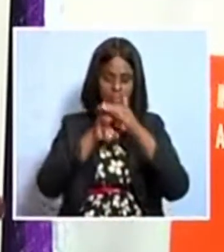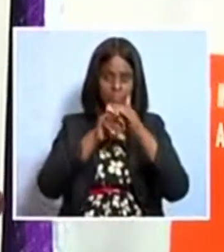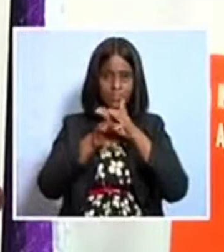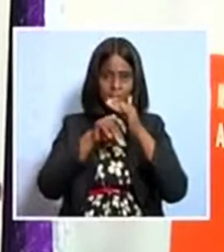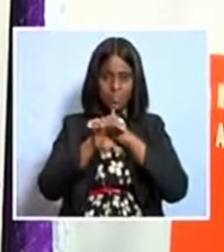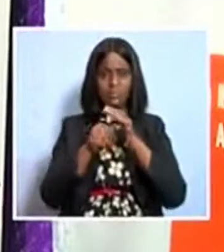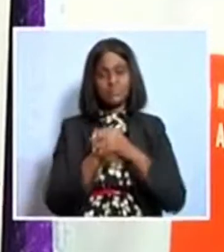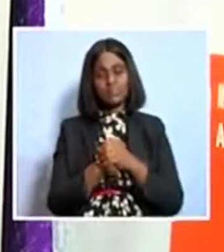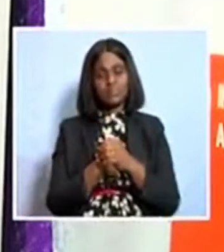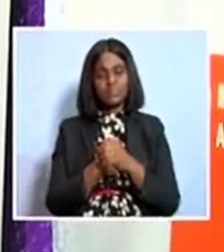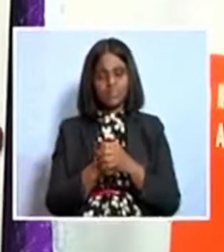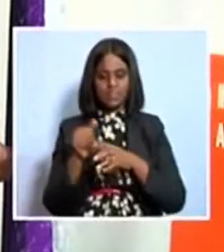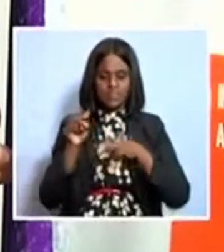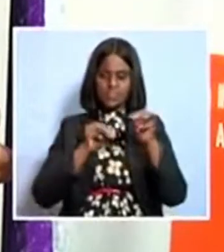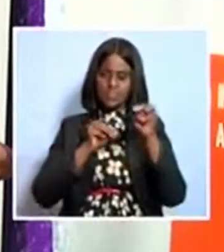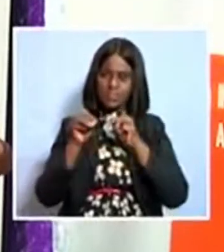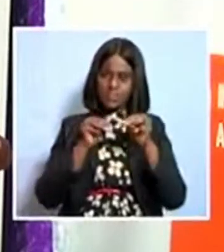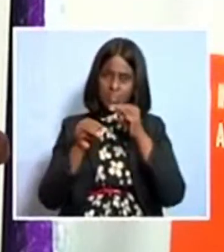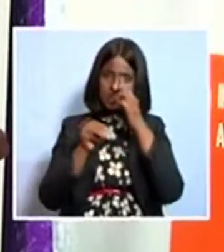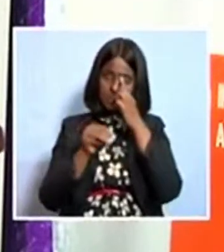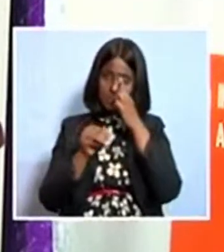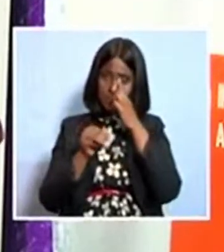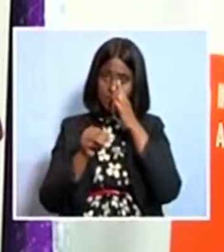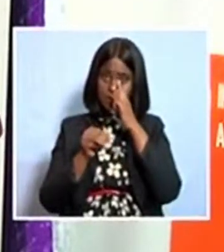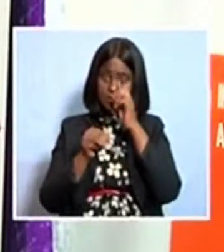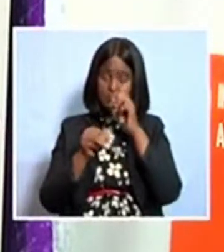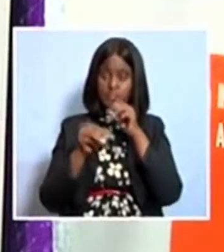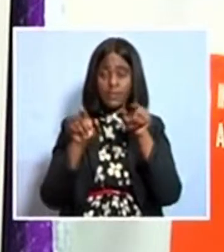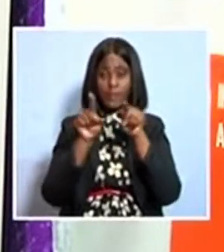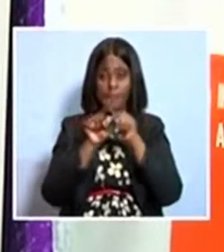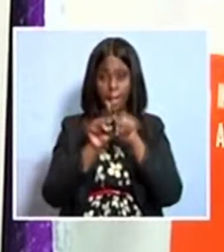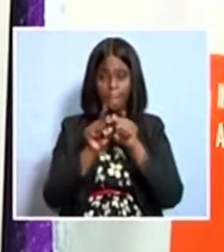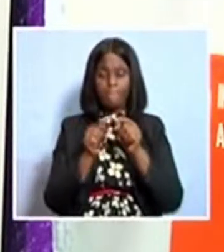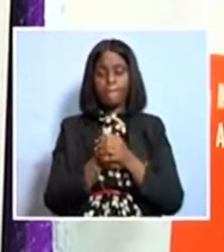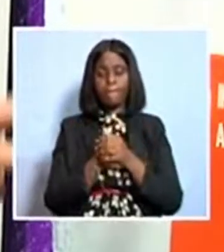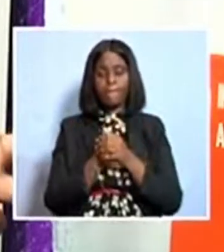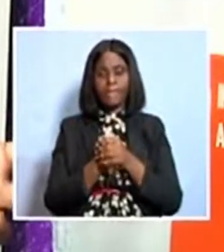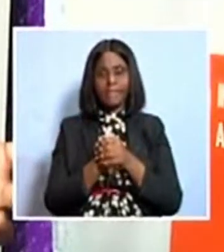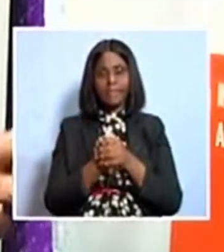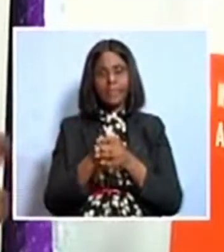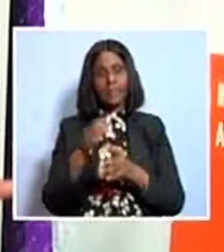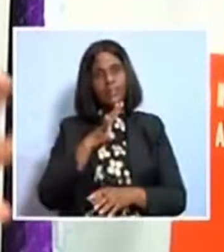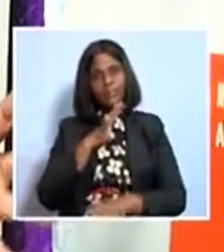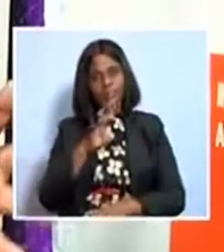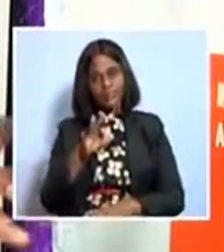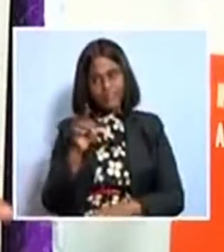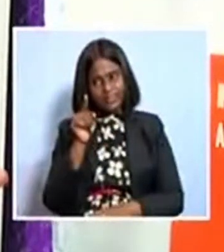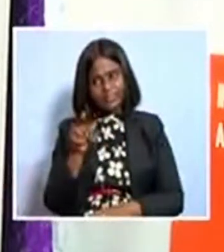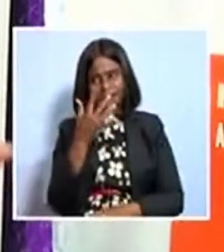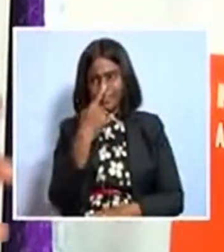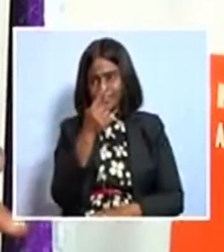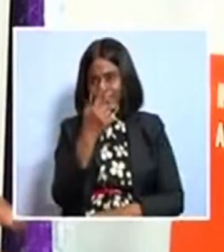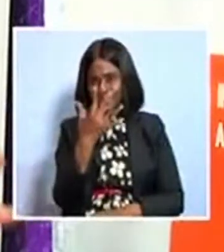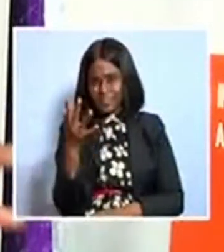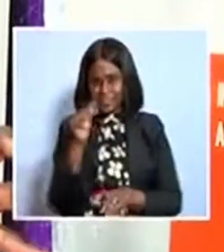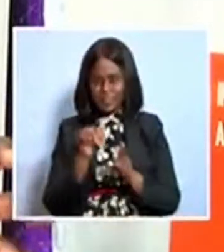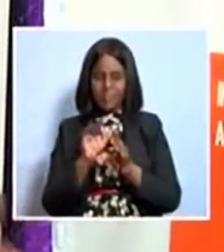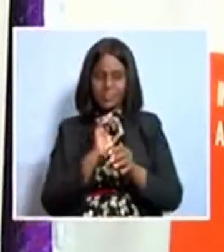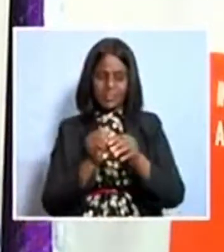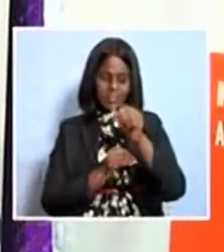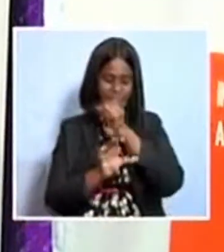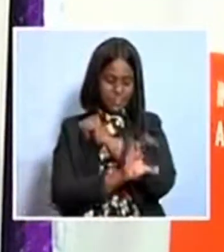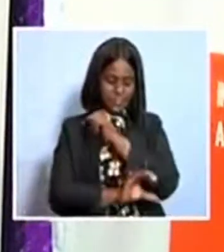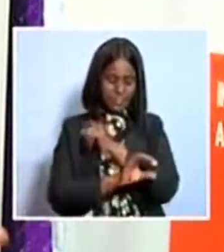Accessing affordability and stability is one thing. And in our country, we've heard